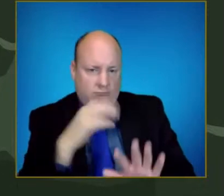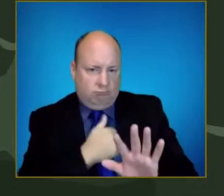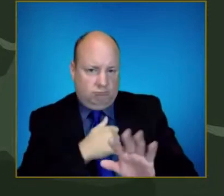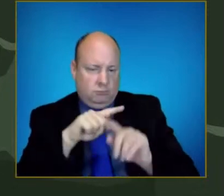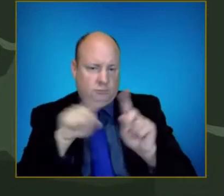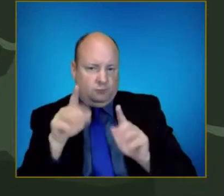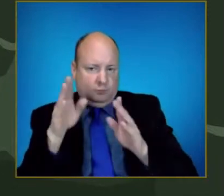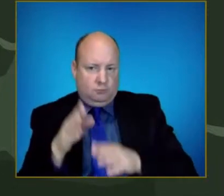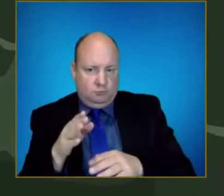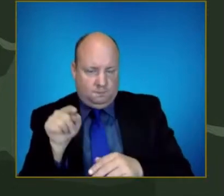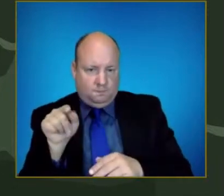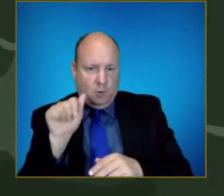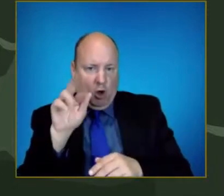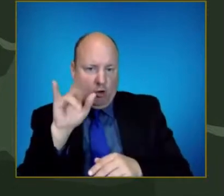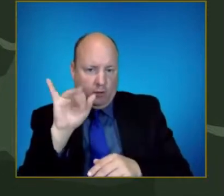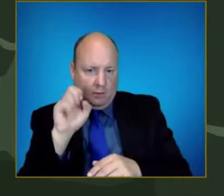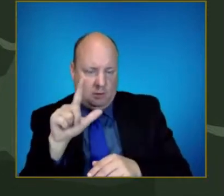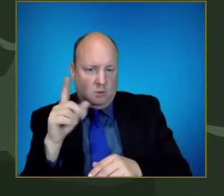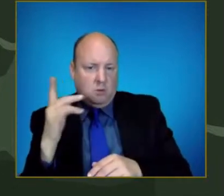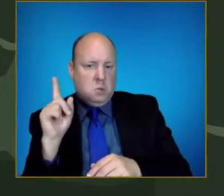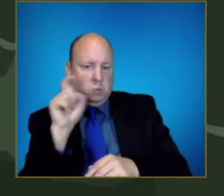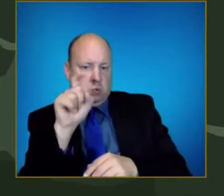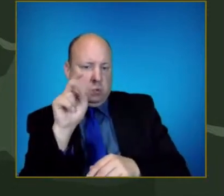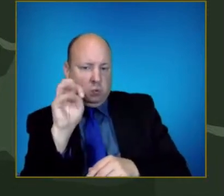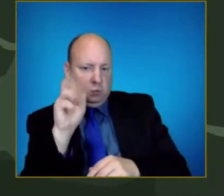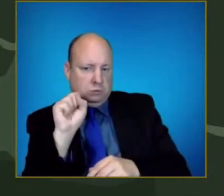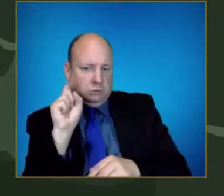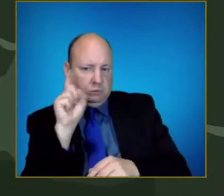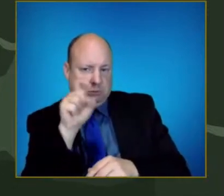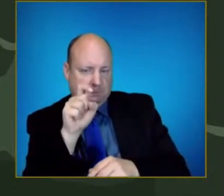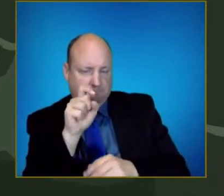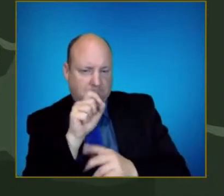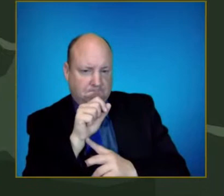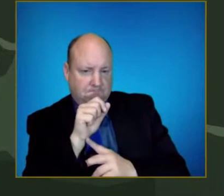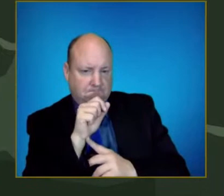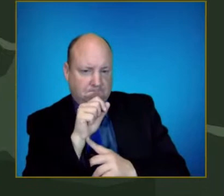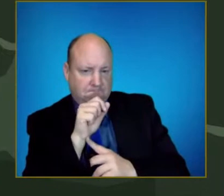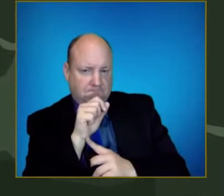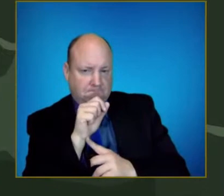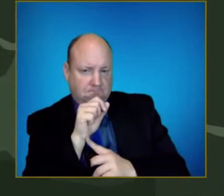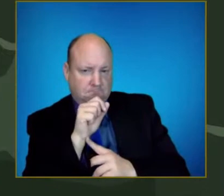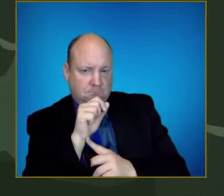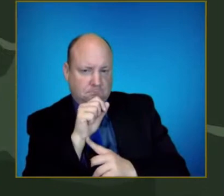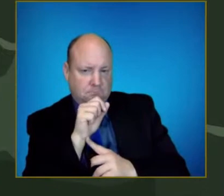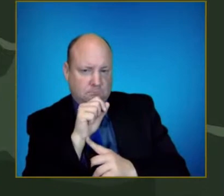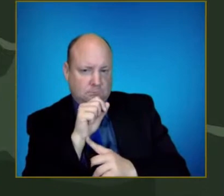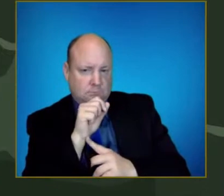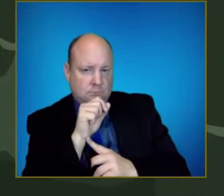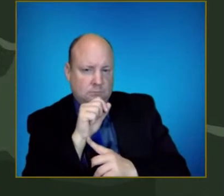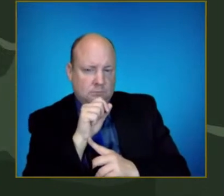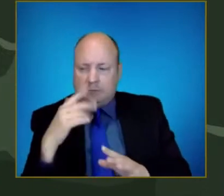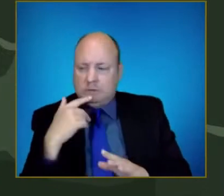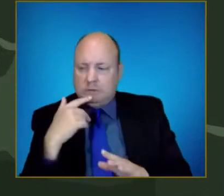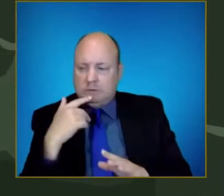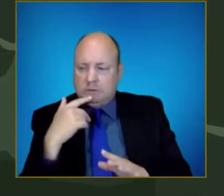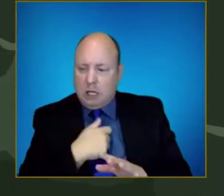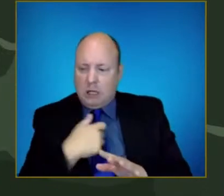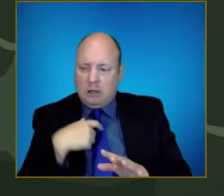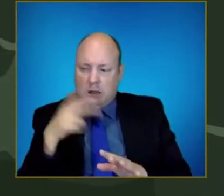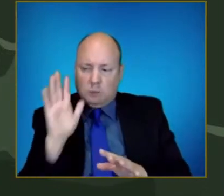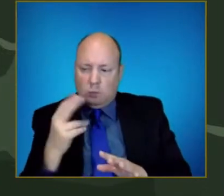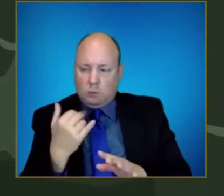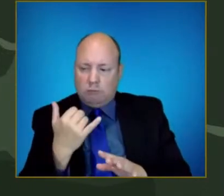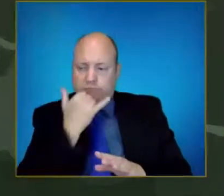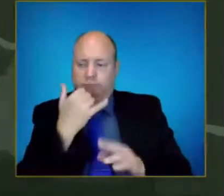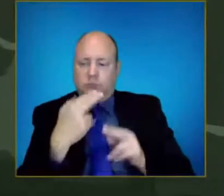You almost got it there, Charles. Good job. Hi, guys. I tried. That's okay. It's a lengthy last name. Yeah, I'd like to thank